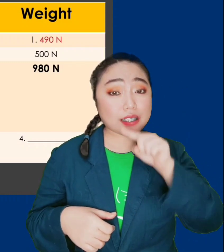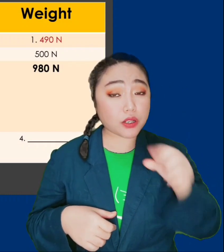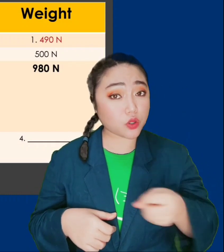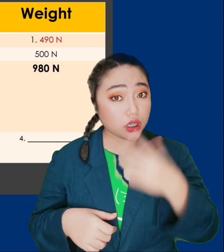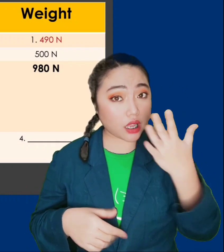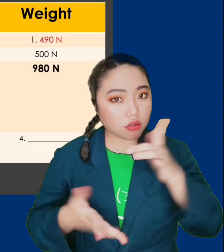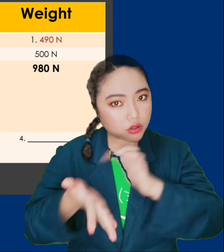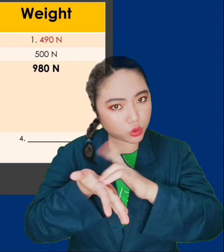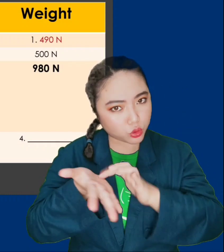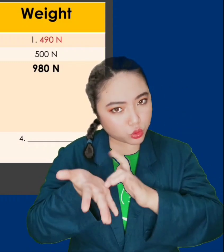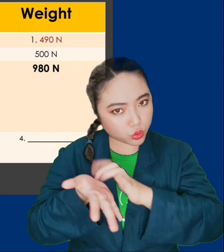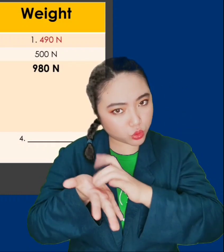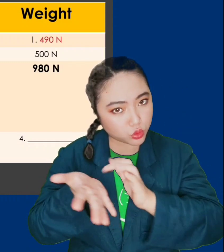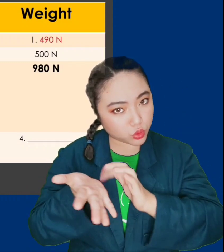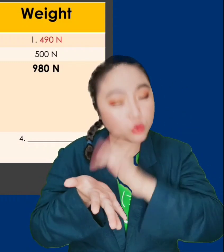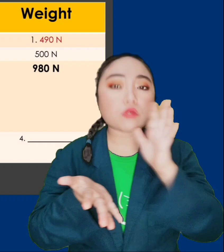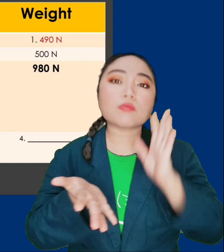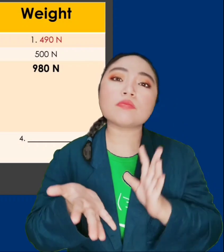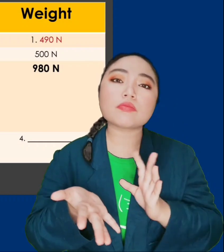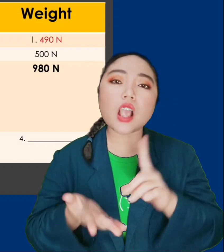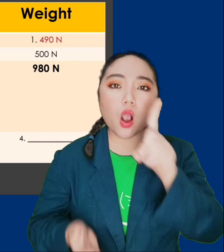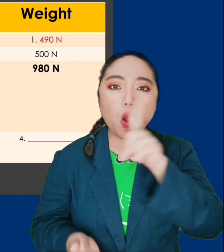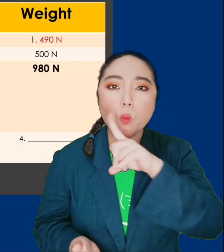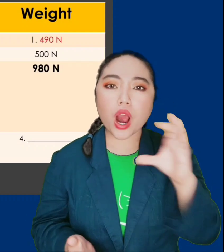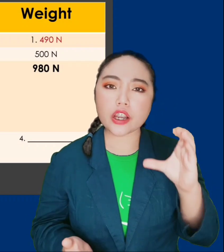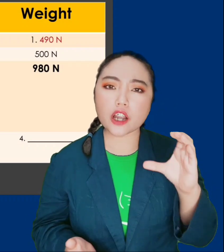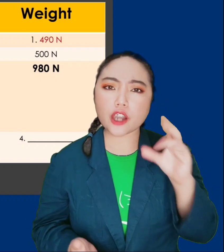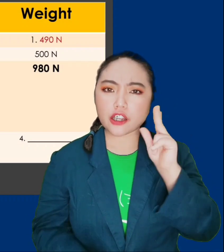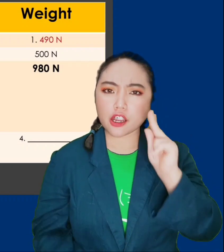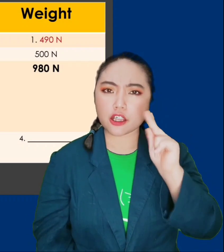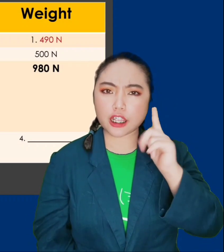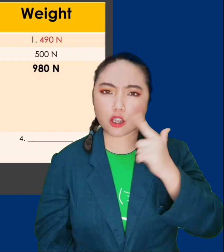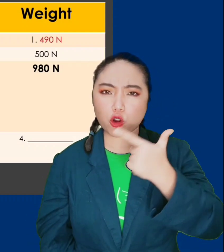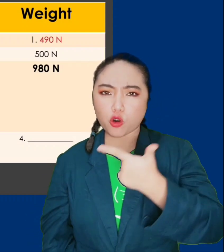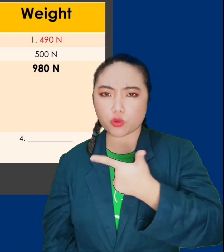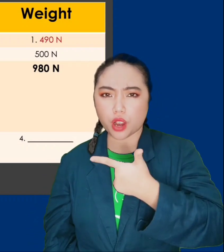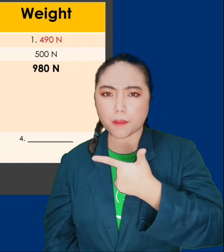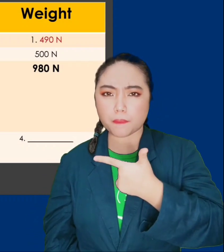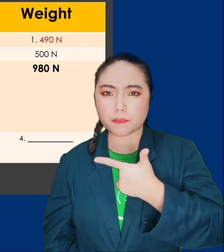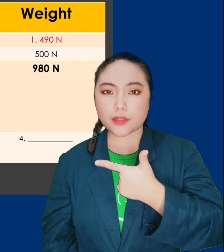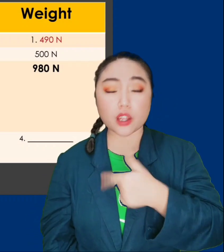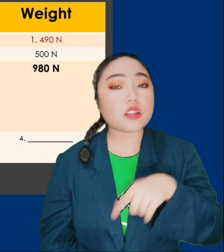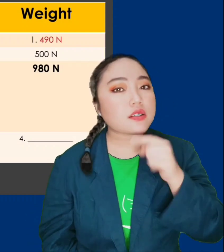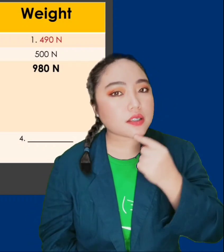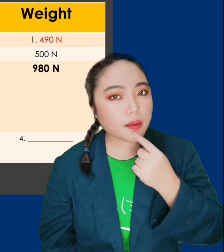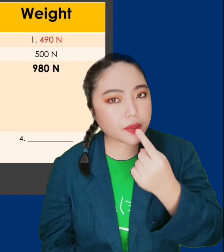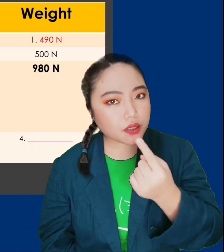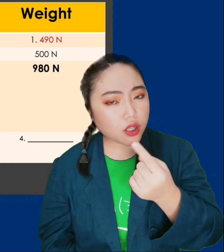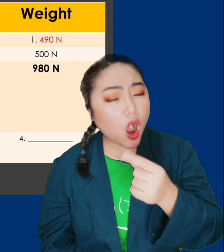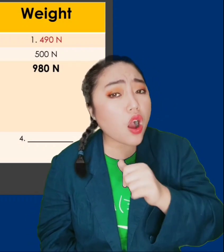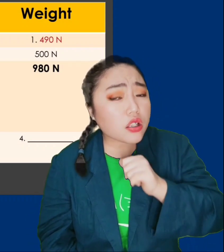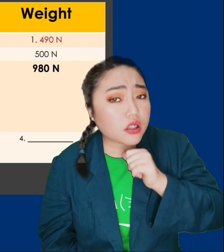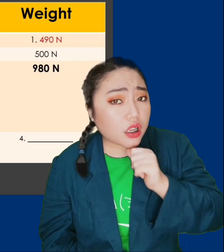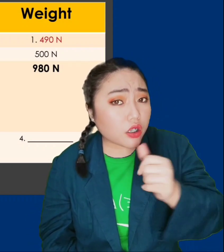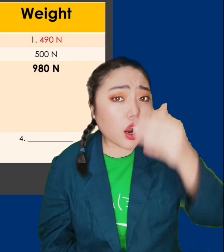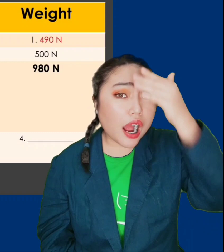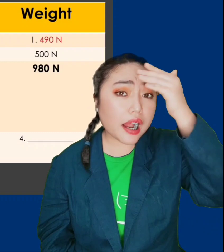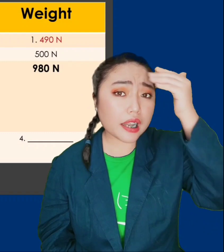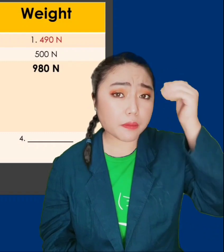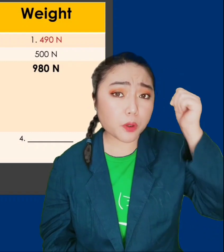squared. And the answer is, how do you calculate? It's 100 kilogram.